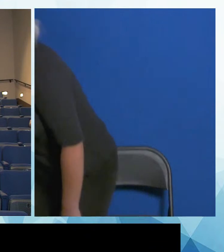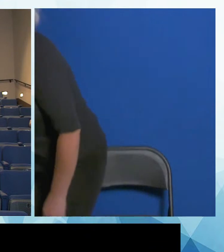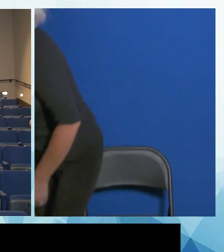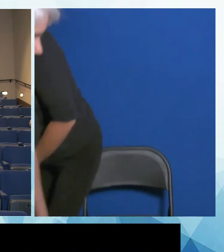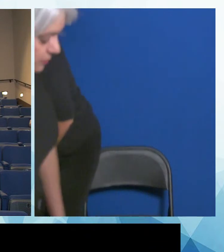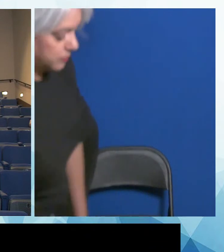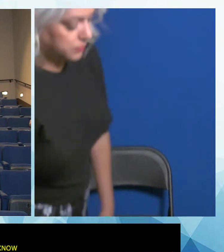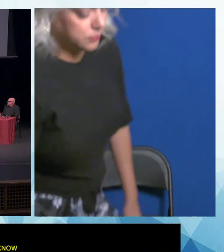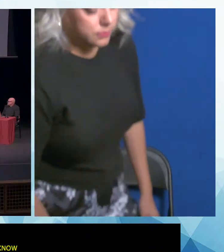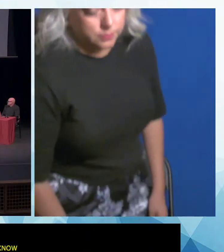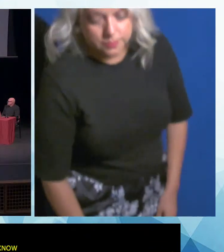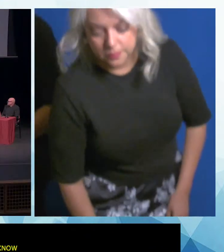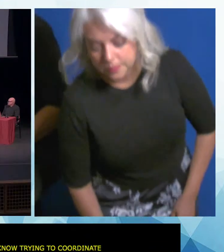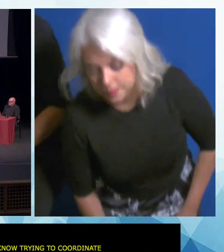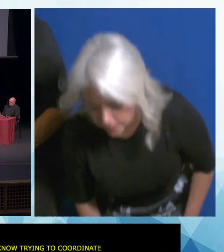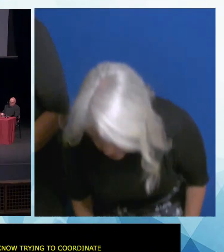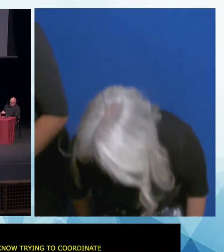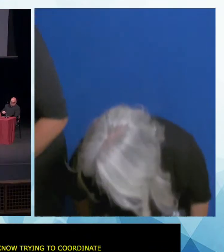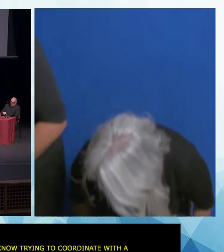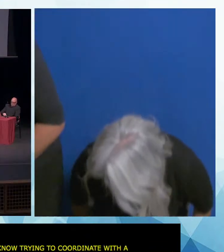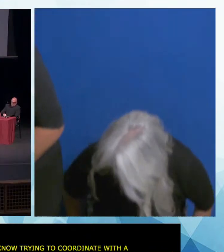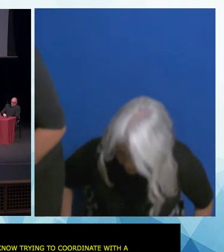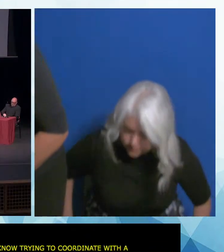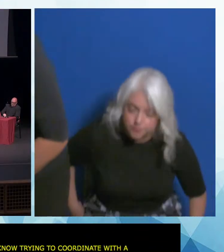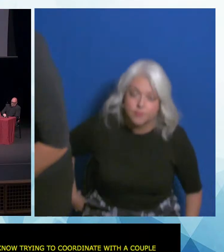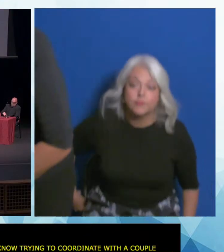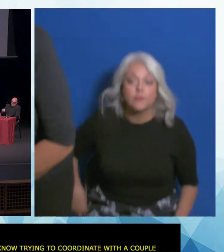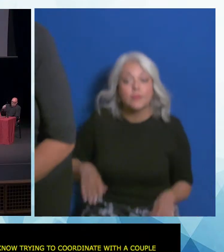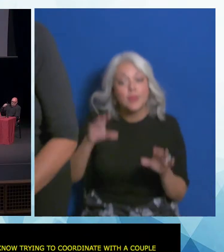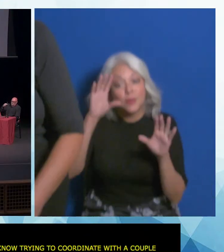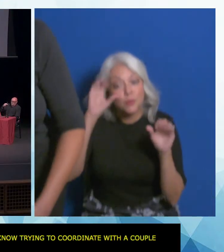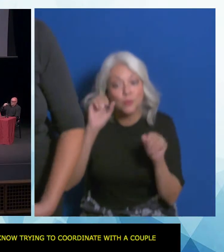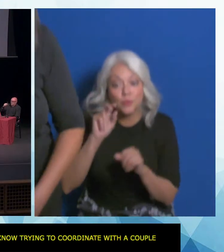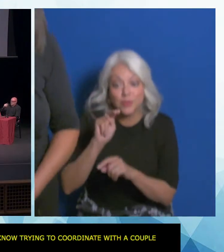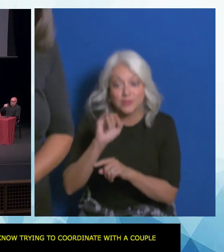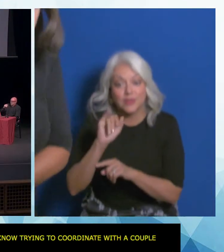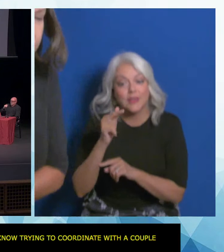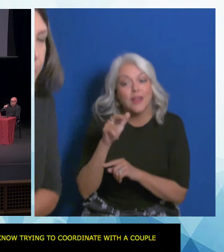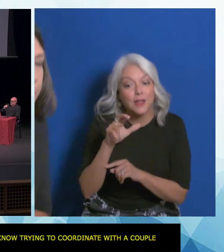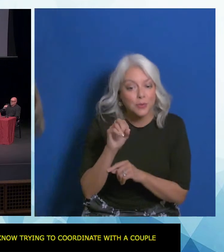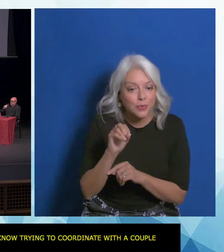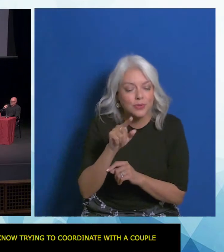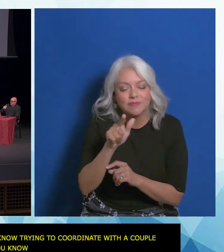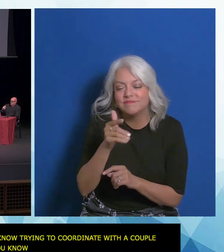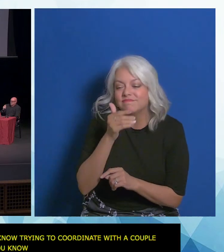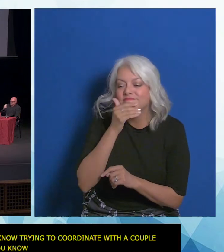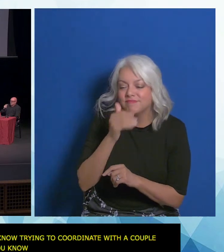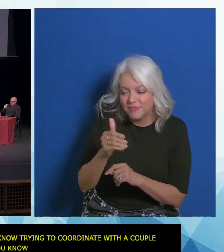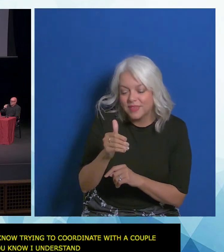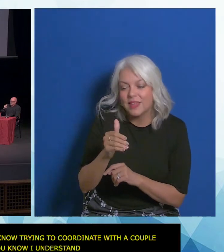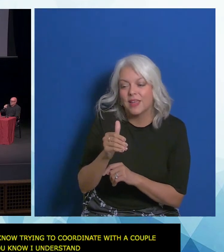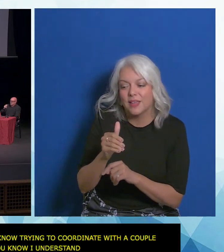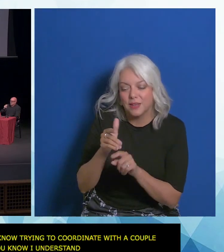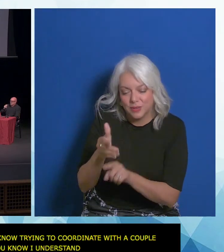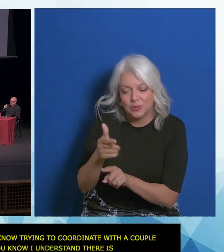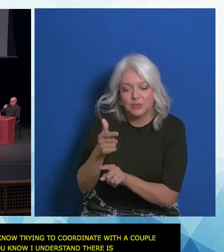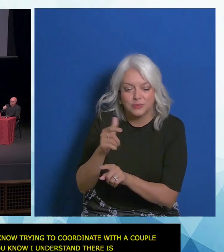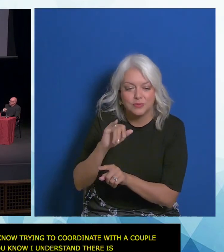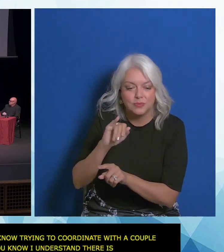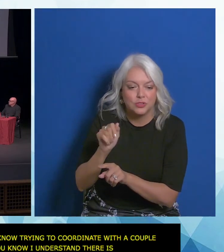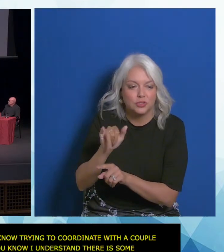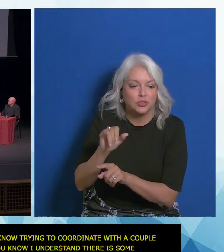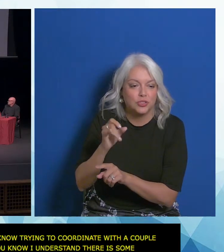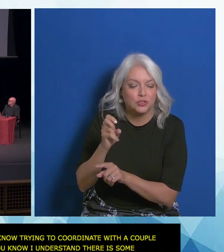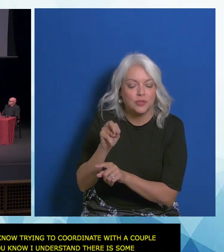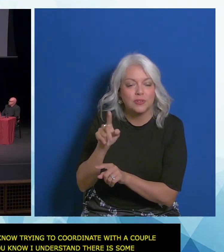coordinate with a couple hundred school districts on this must be very difficult, and I understand there's going to be some complications.